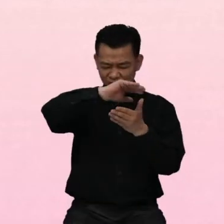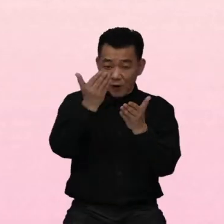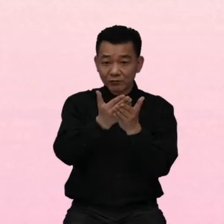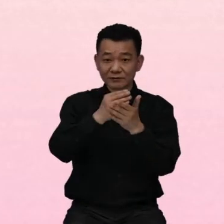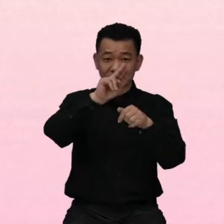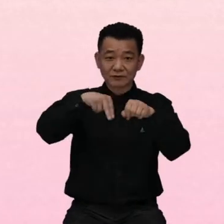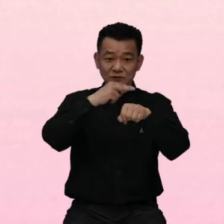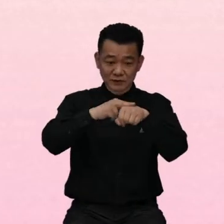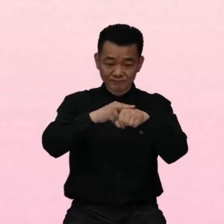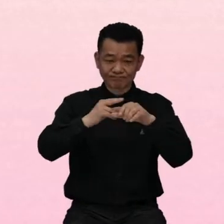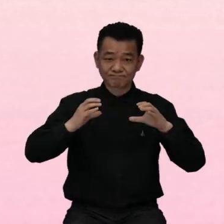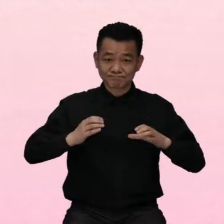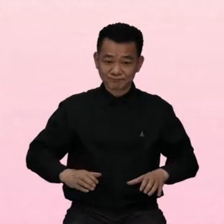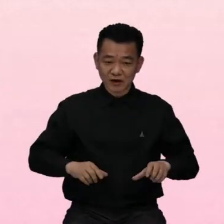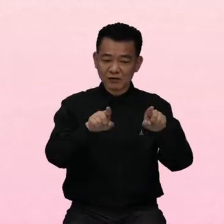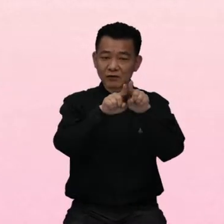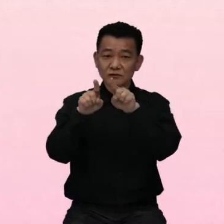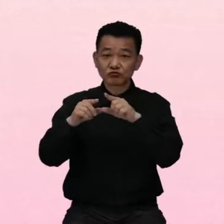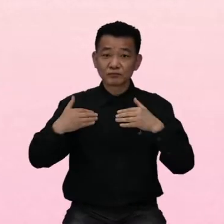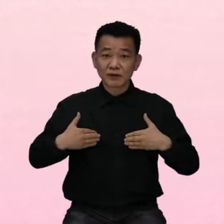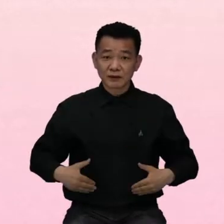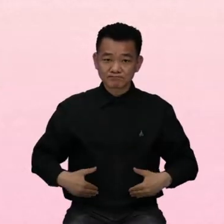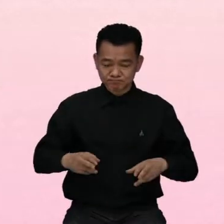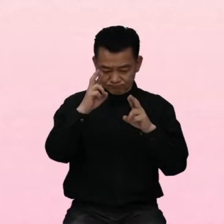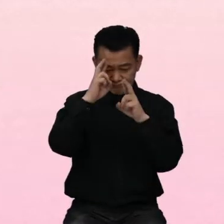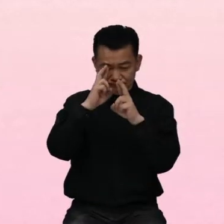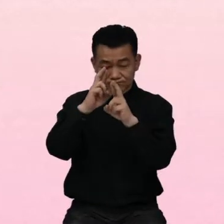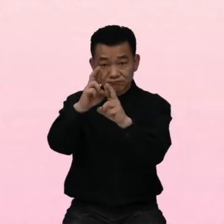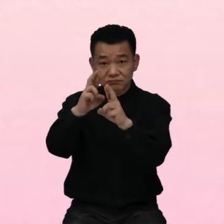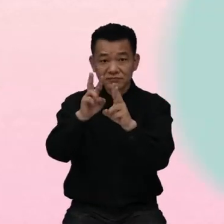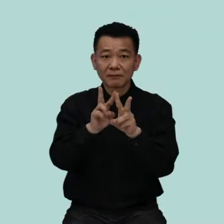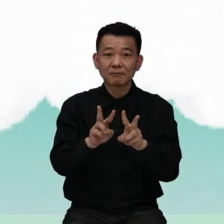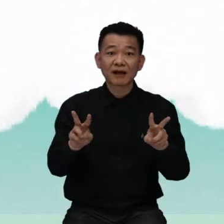Everyone has dignity and value as a human being.